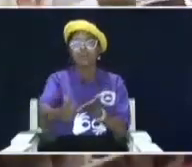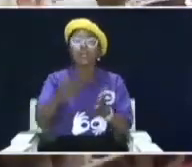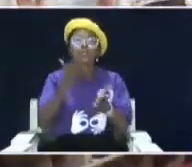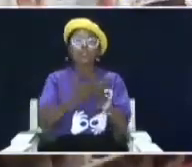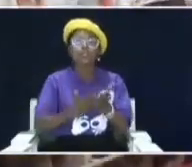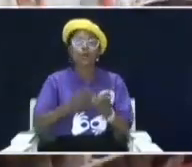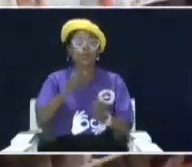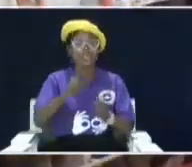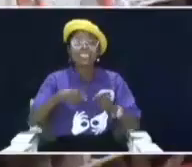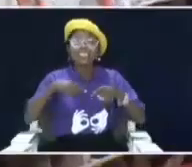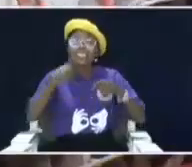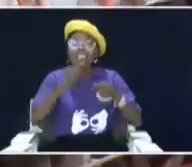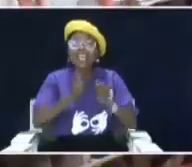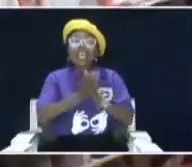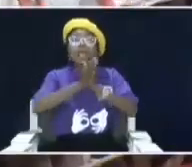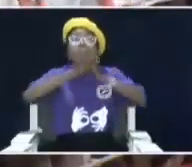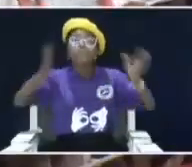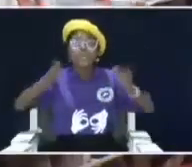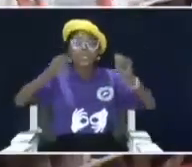Somebody say louder, amen.